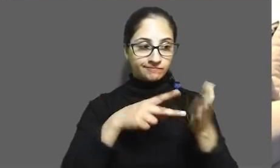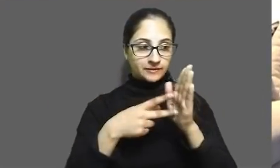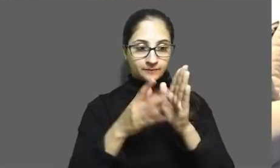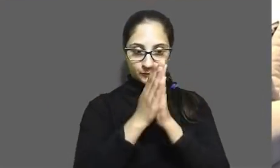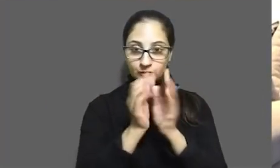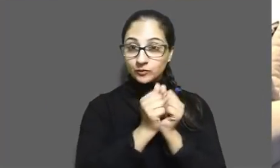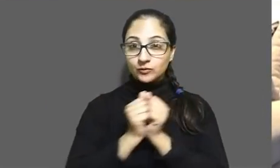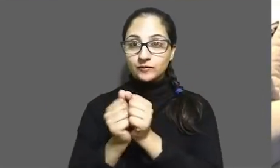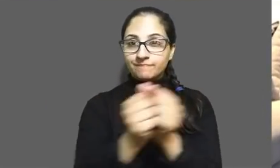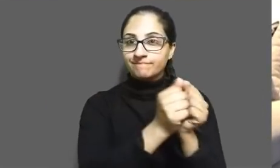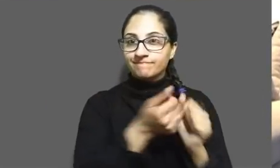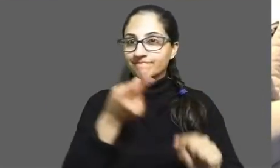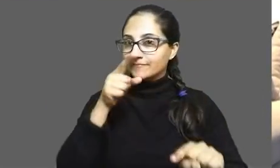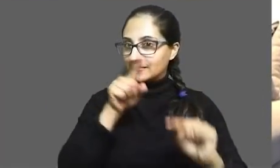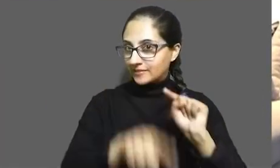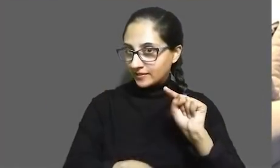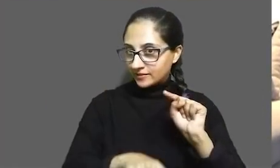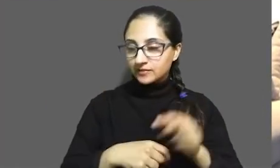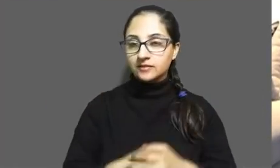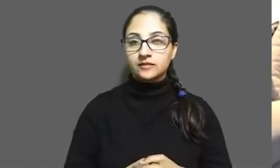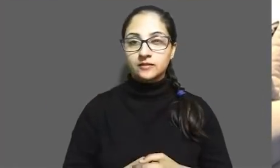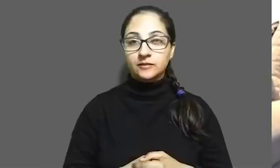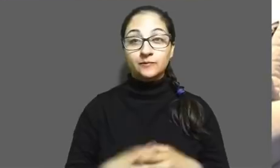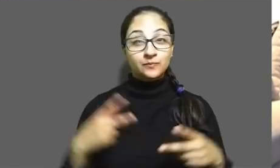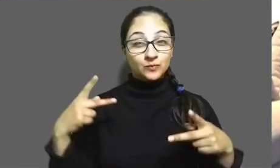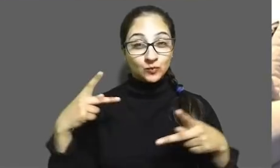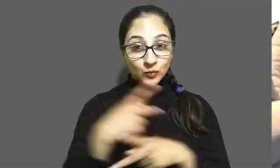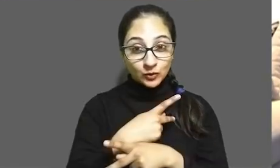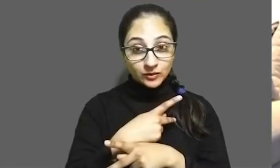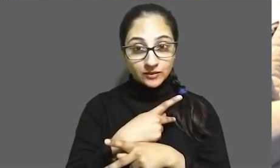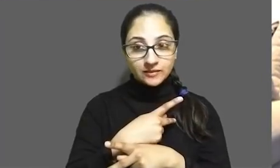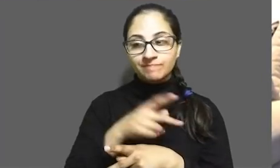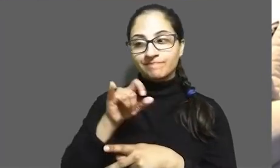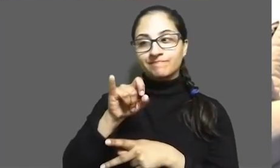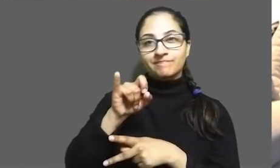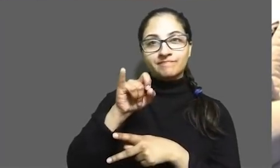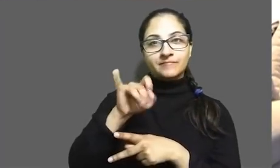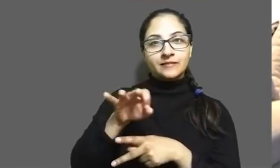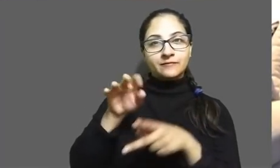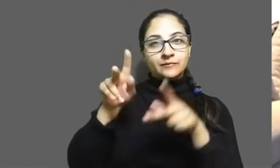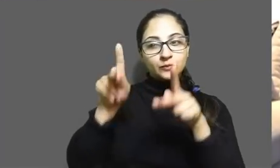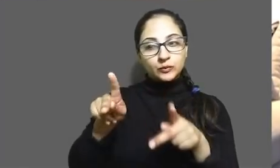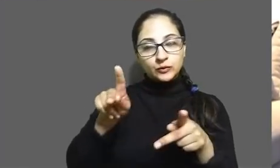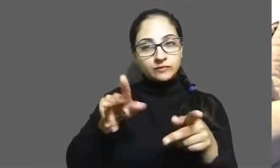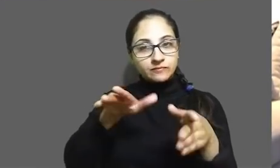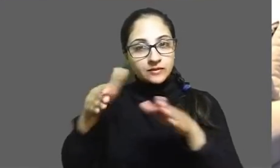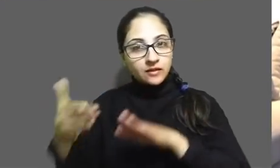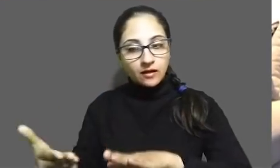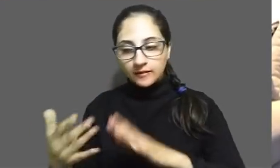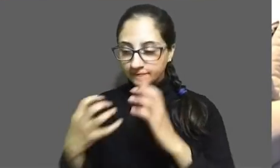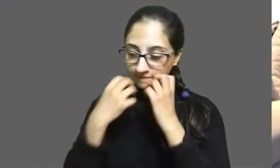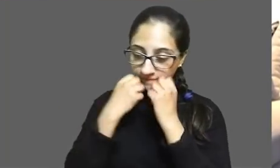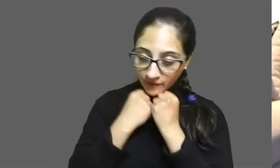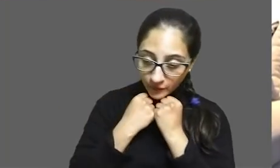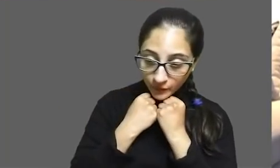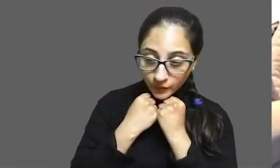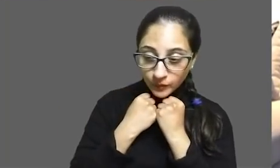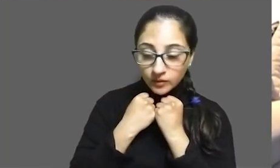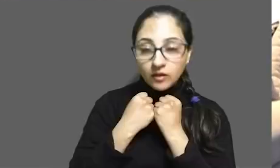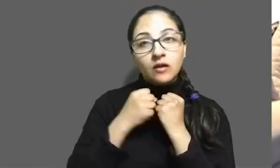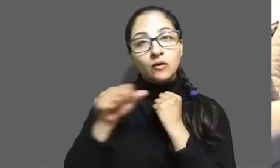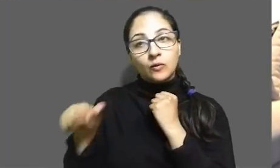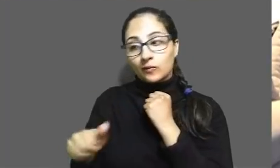to congregational prayers. For those of us who are dealing with loss, whether it is the loss of a loved